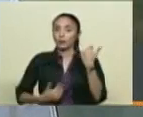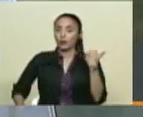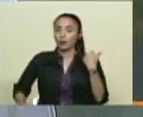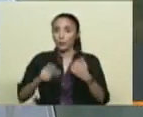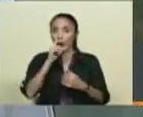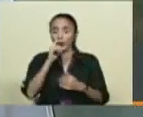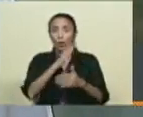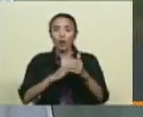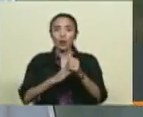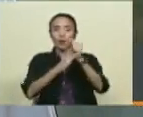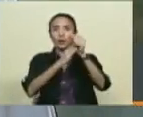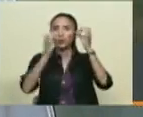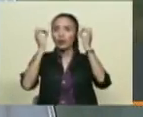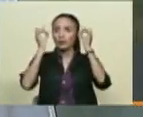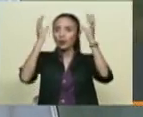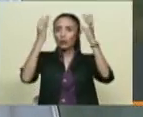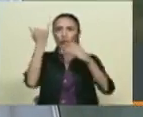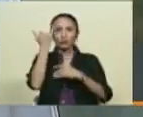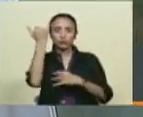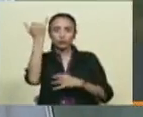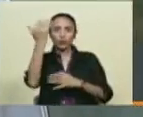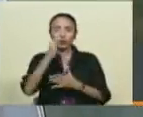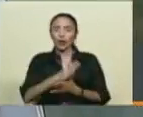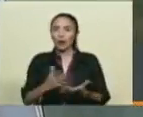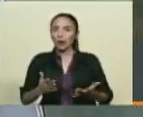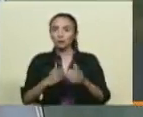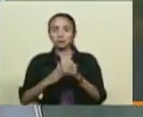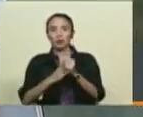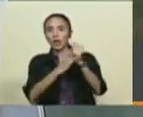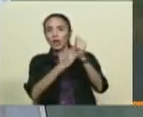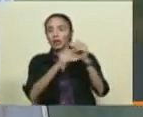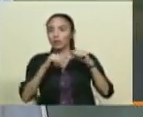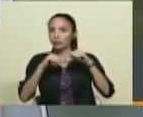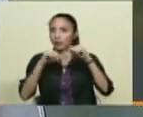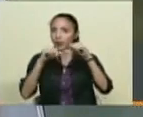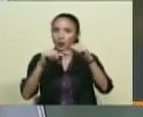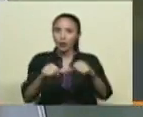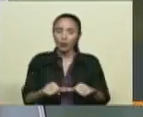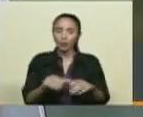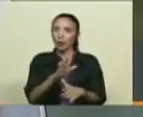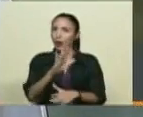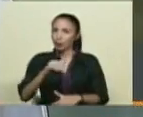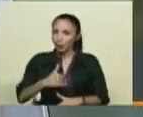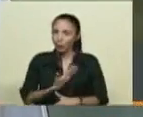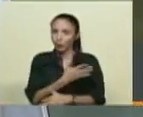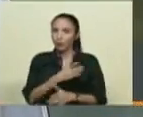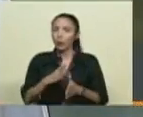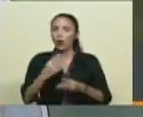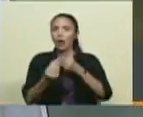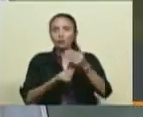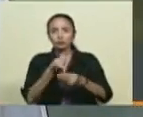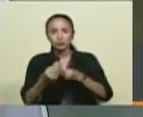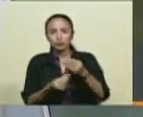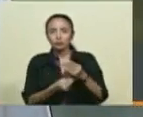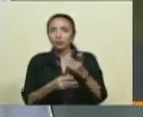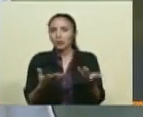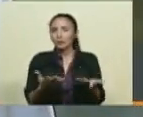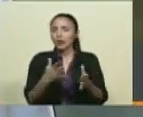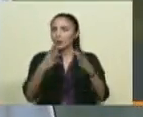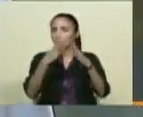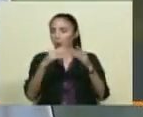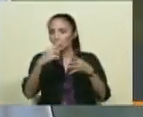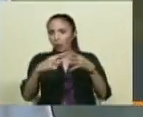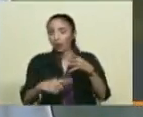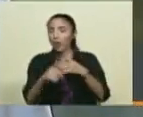pionero de esta iniciativa. Dio su liderazgo, lo cual nos permitió generar confianza y atraer